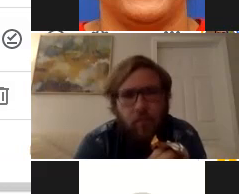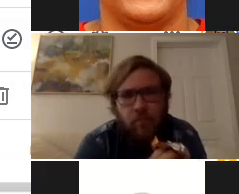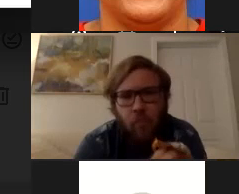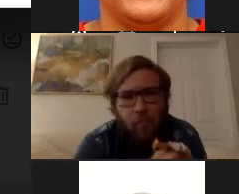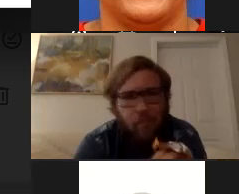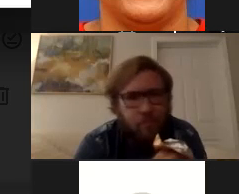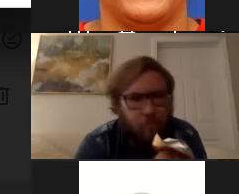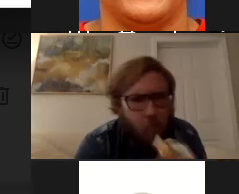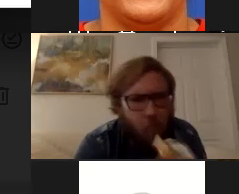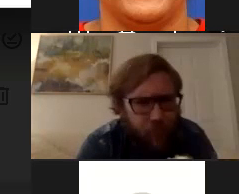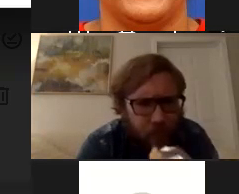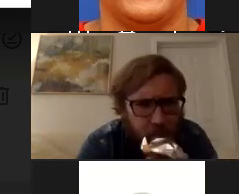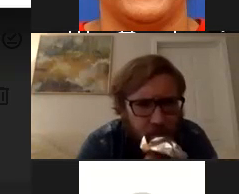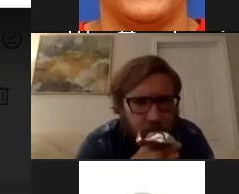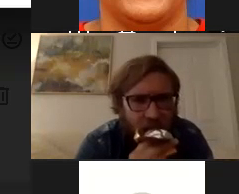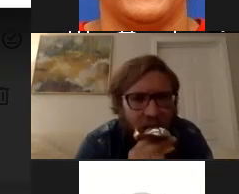I have a summary